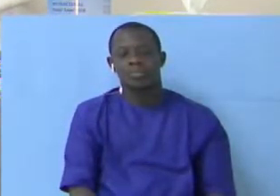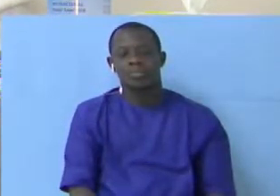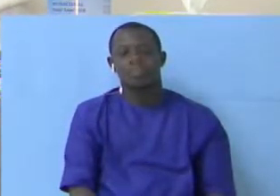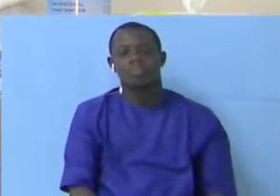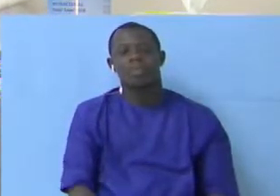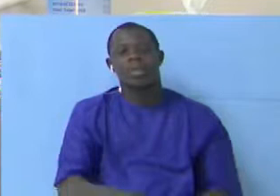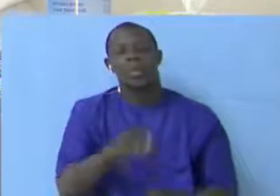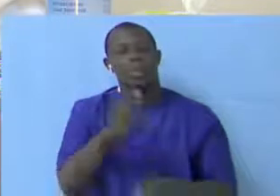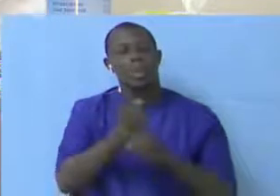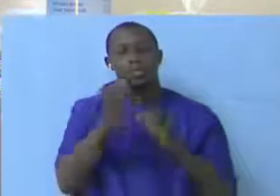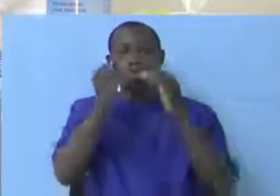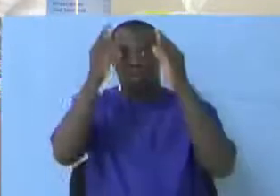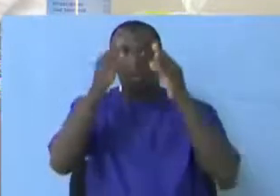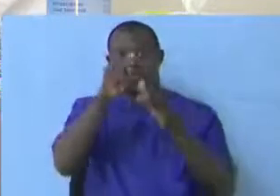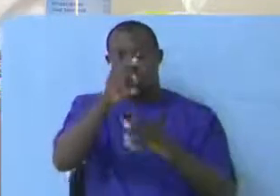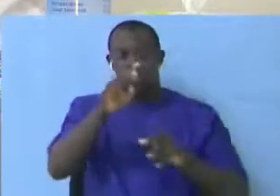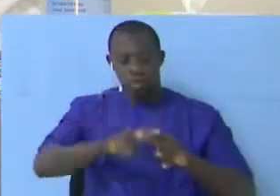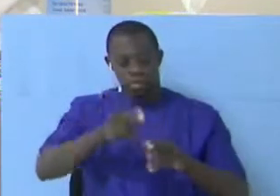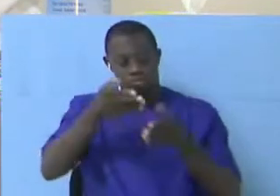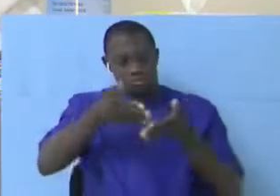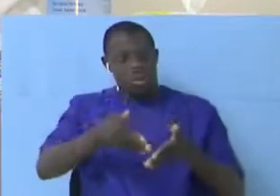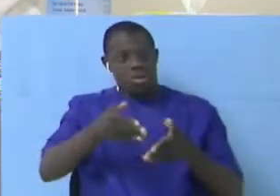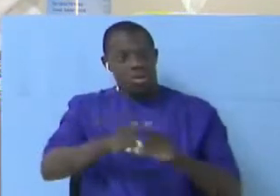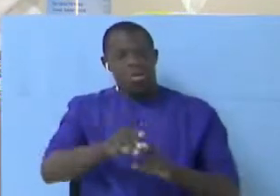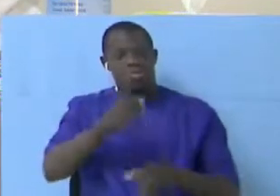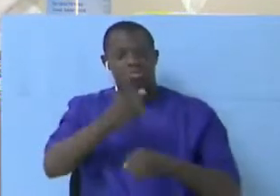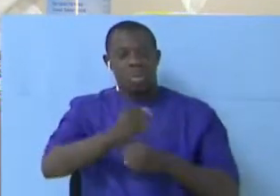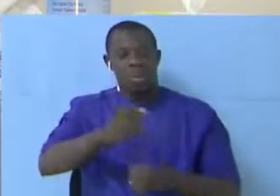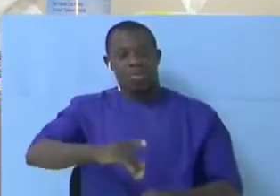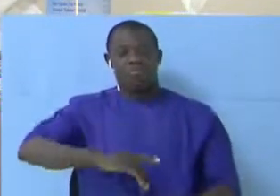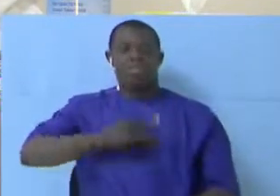It is shocking that you sit here and wear it as a badge of honor.